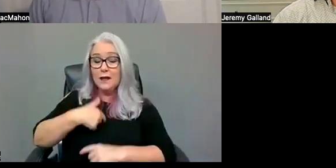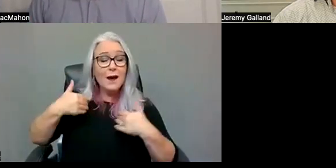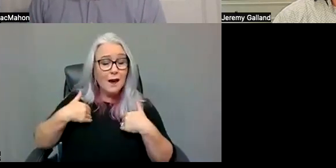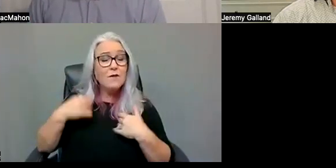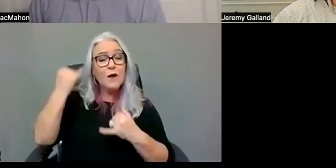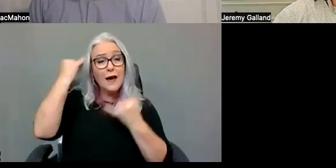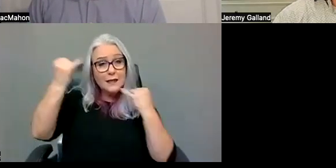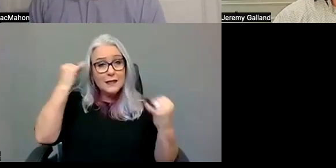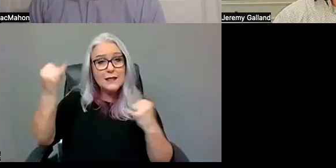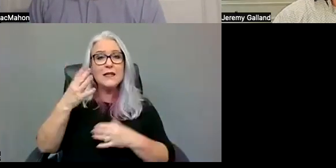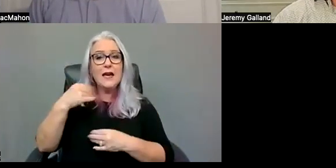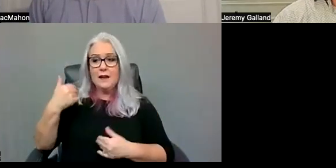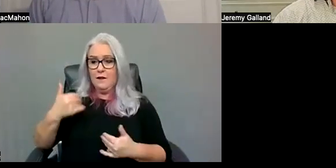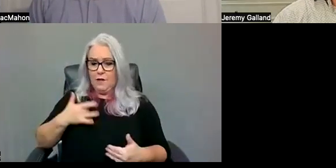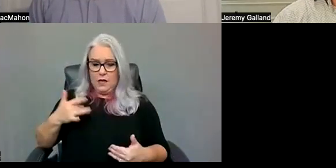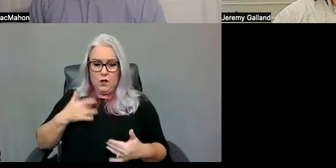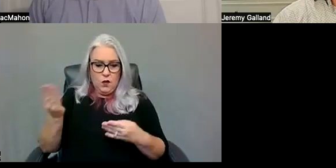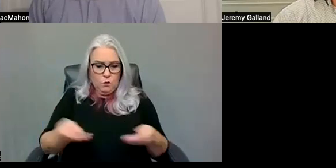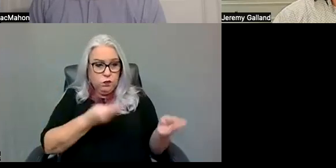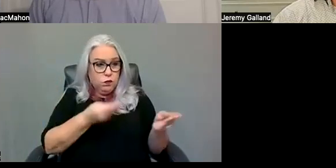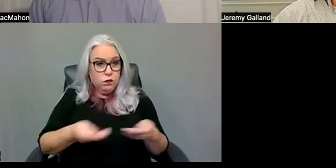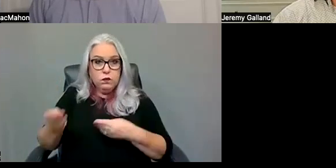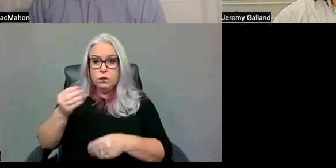with community members also.